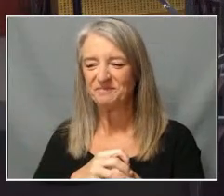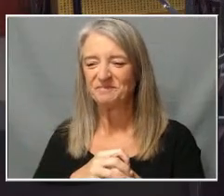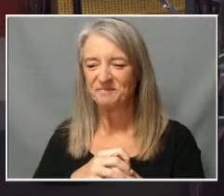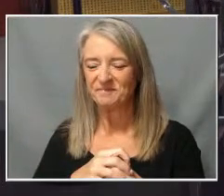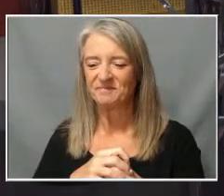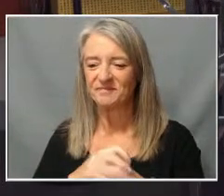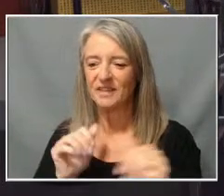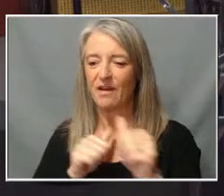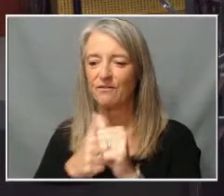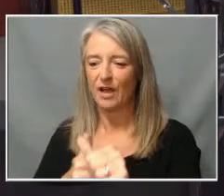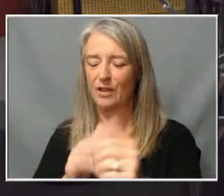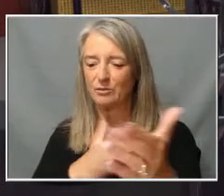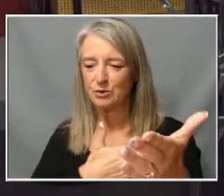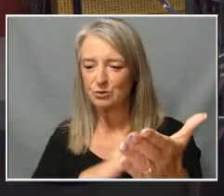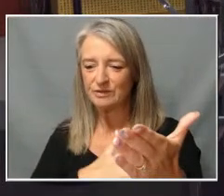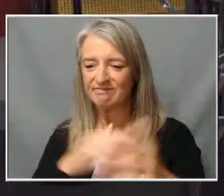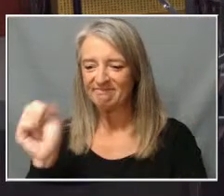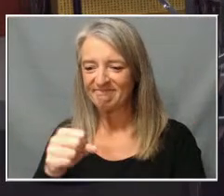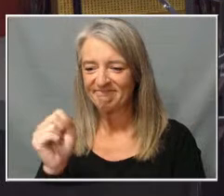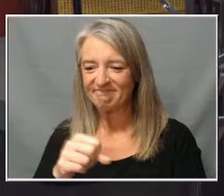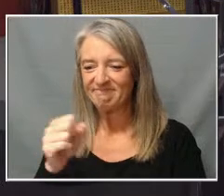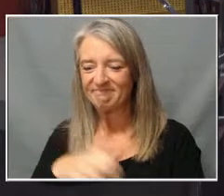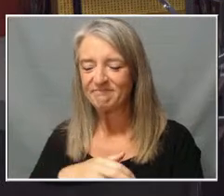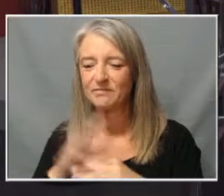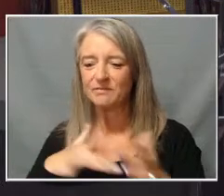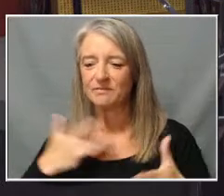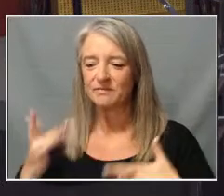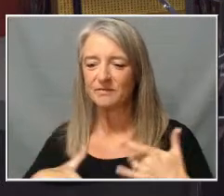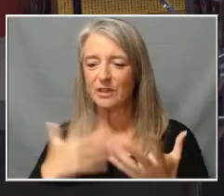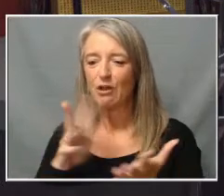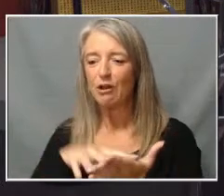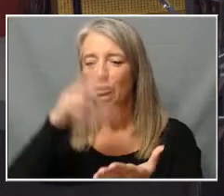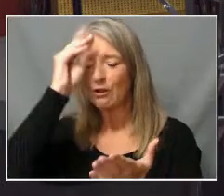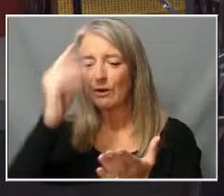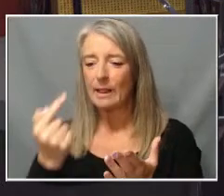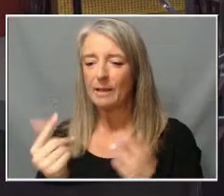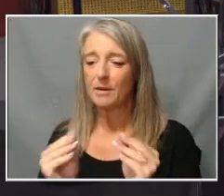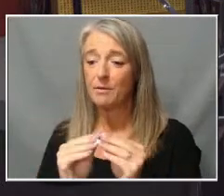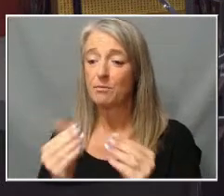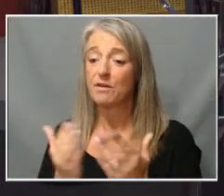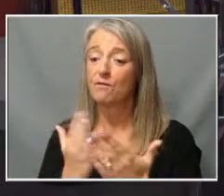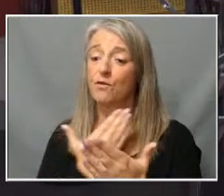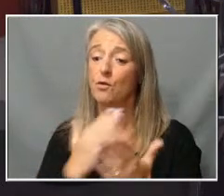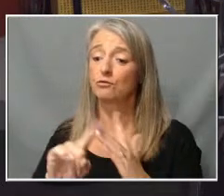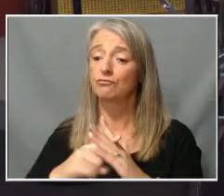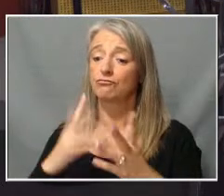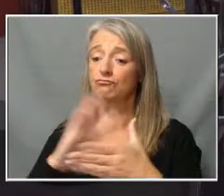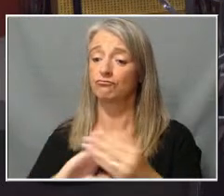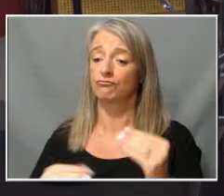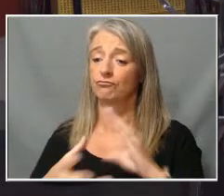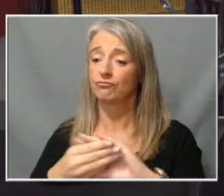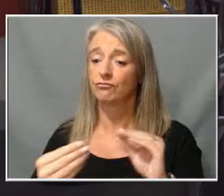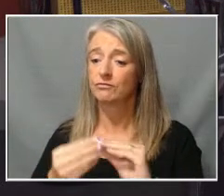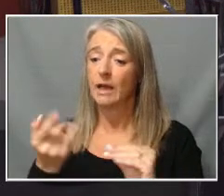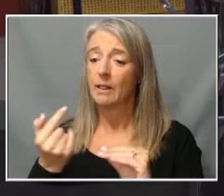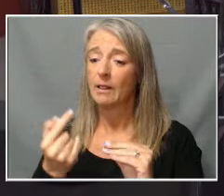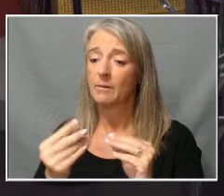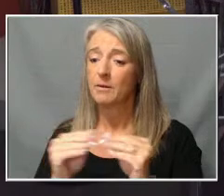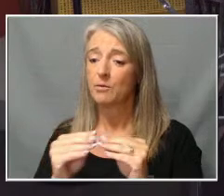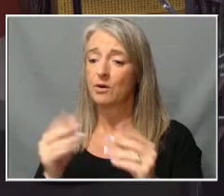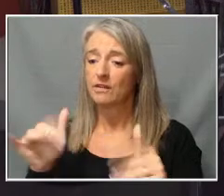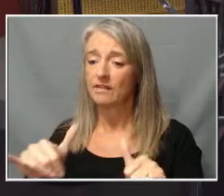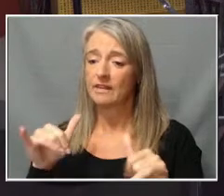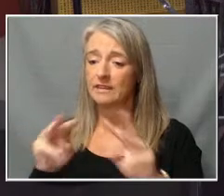very inspiring. He is, and we're excited to learn a little bit more about him. But before we get to your story, Billy, we want to learn a little bit more about this exhibition. We said it